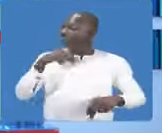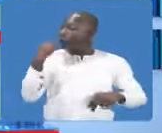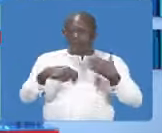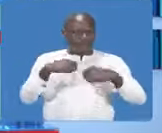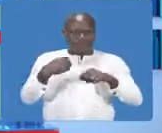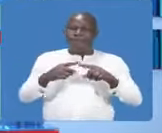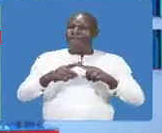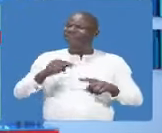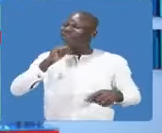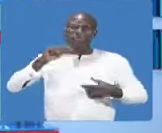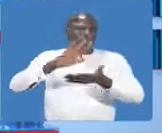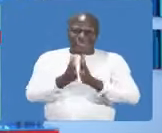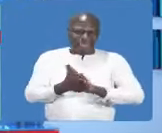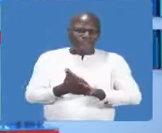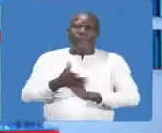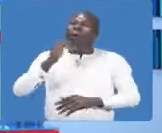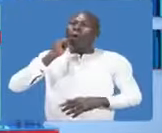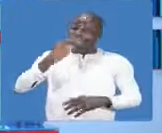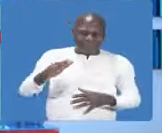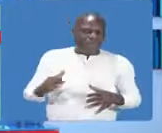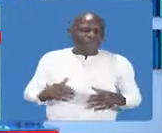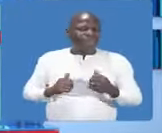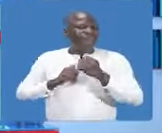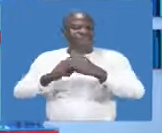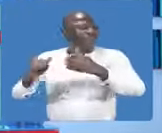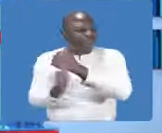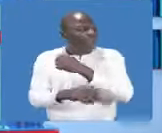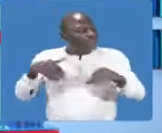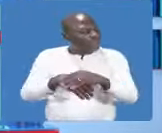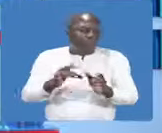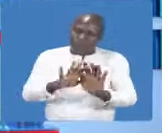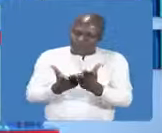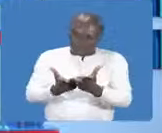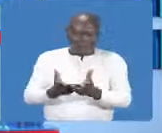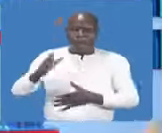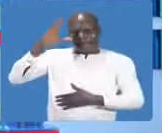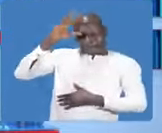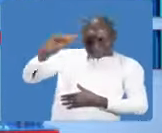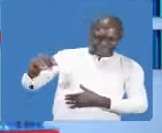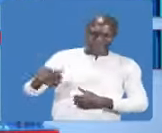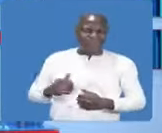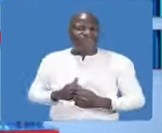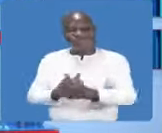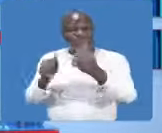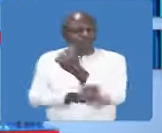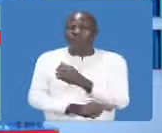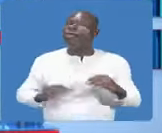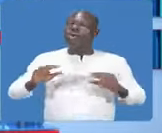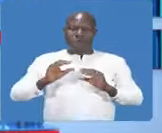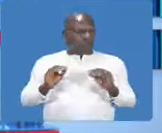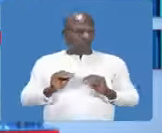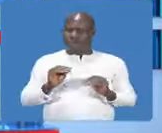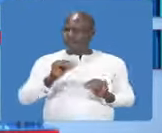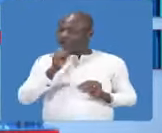and no woman yet women's fellowship. And young from so, Se mema emra mbeshia, nwa manu edi, se e friend of men's